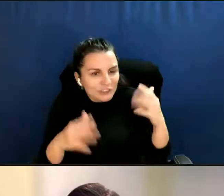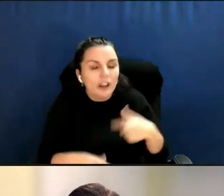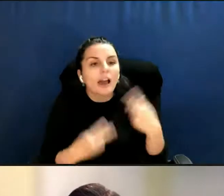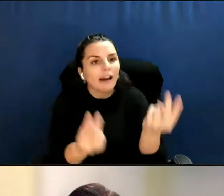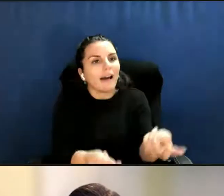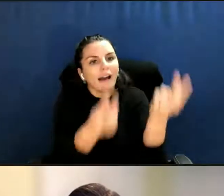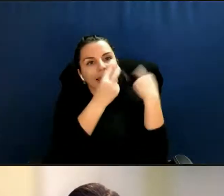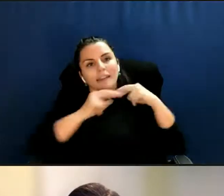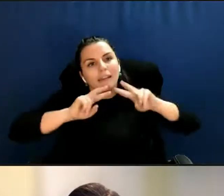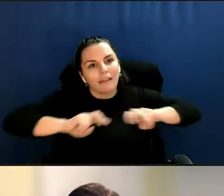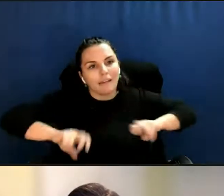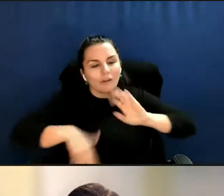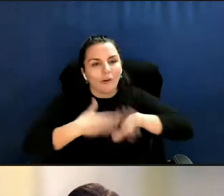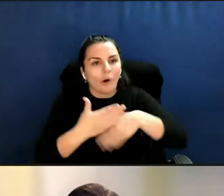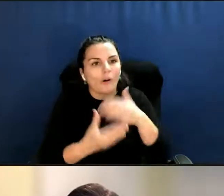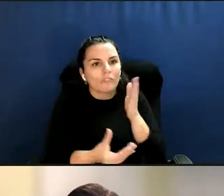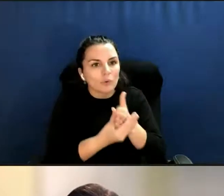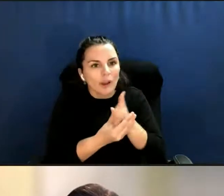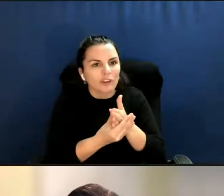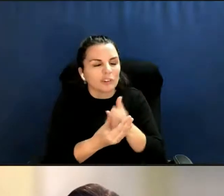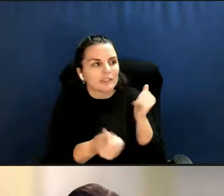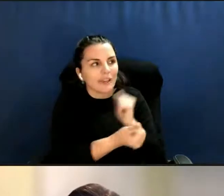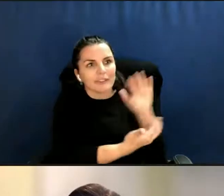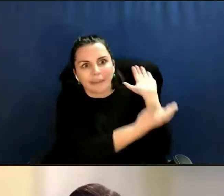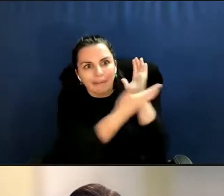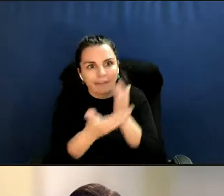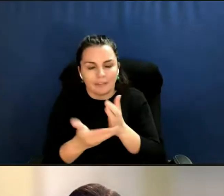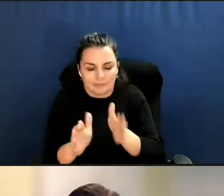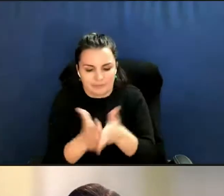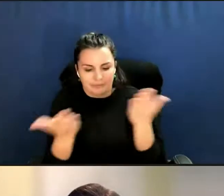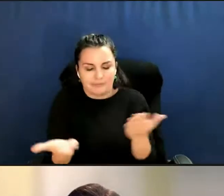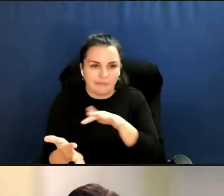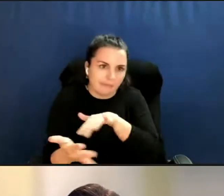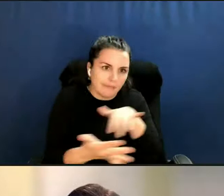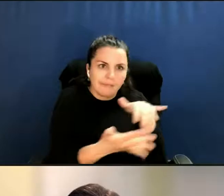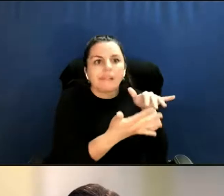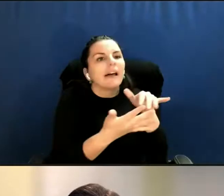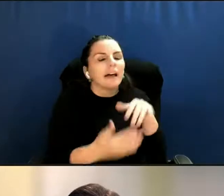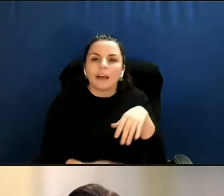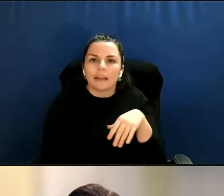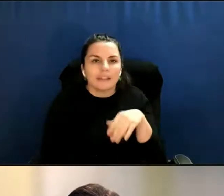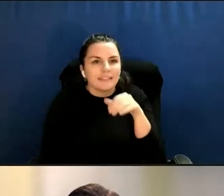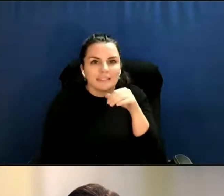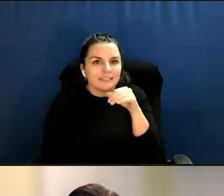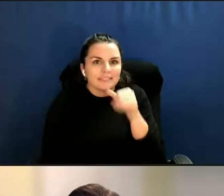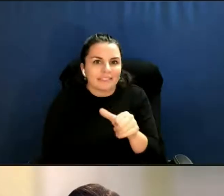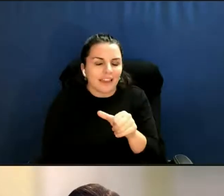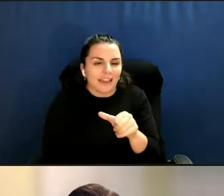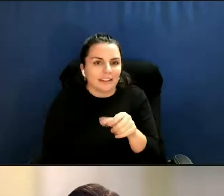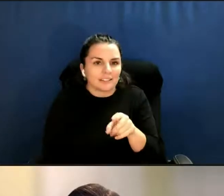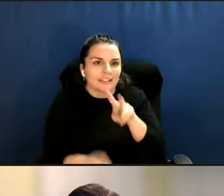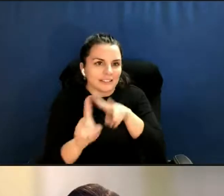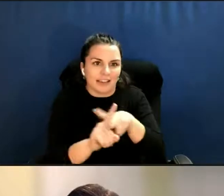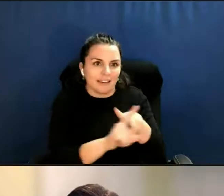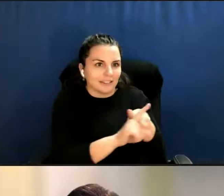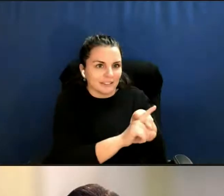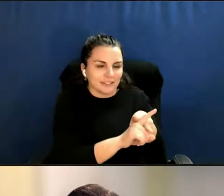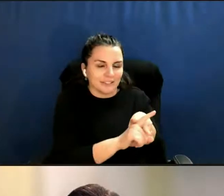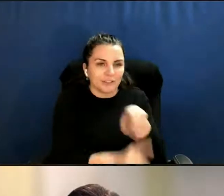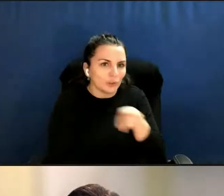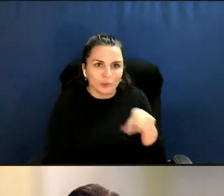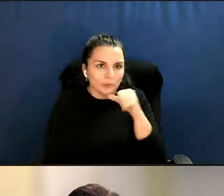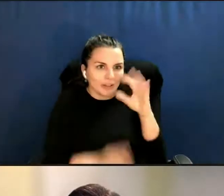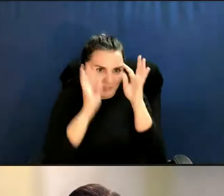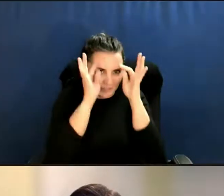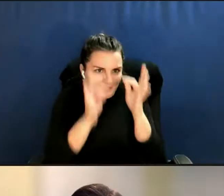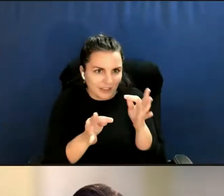the records and you're just pulling the records from the people that had the intervention and the records of the people who didn't have the intervention, that even though you decided in